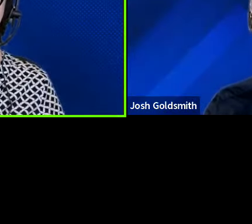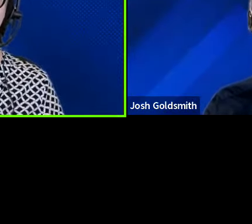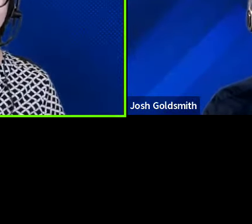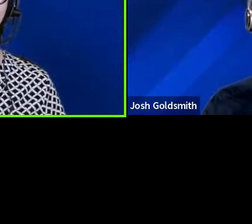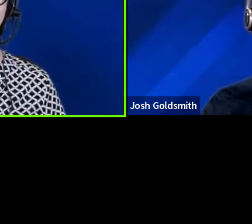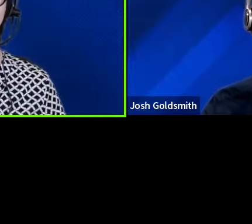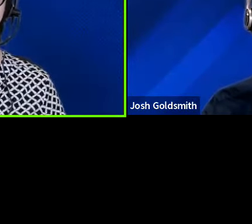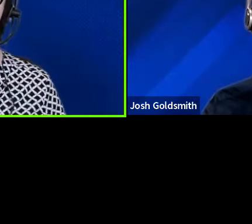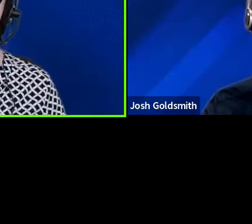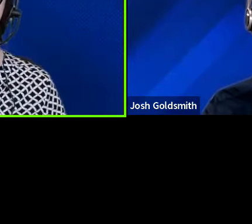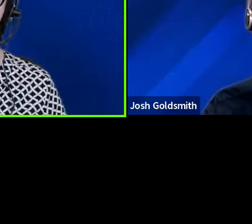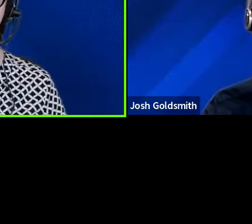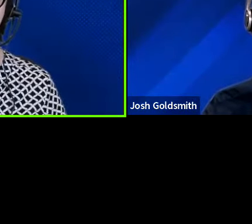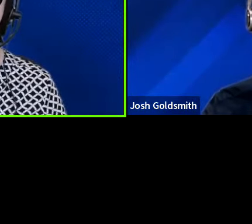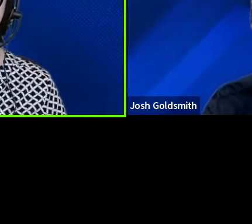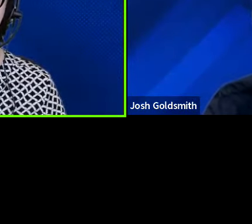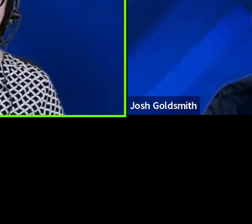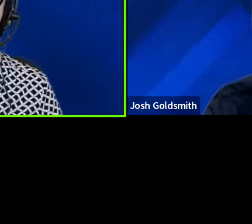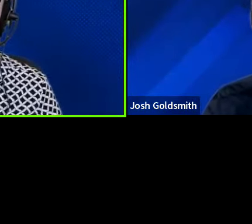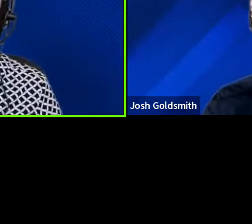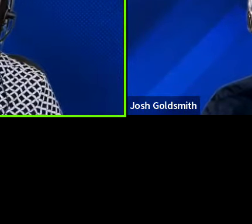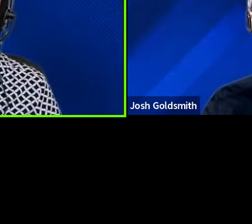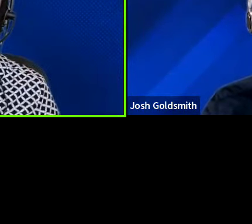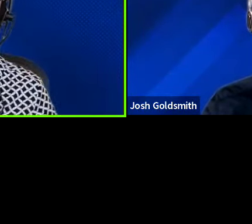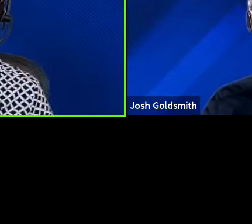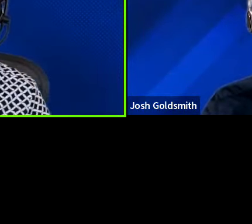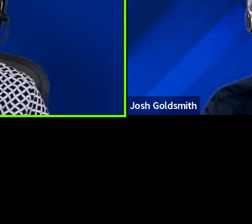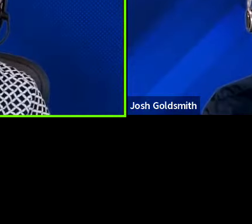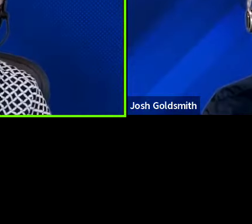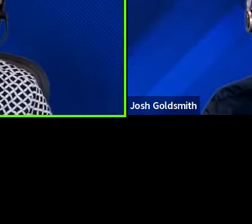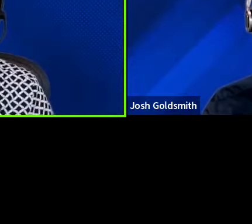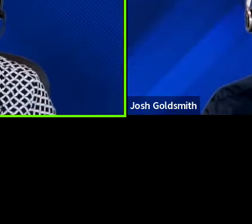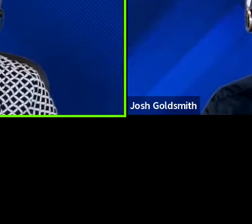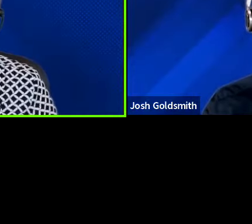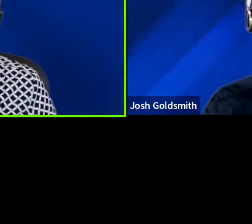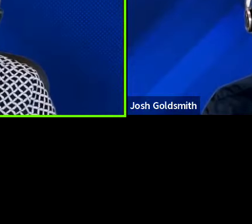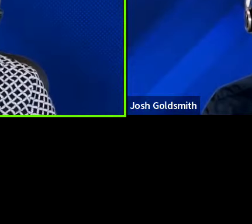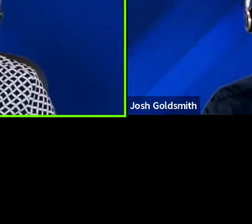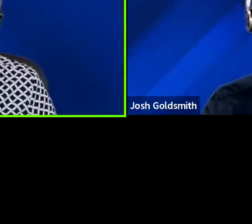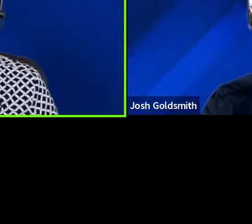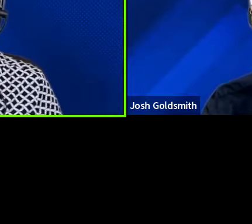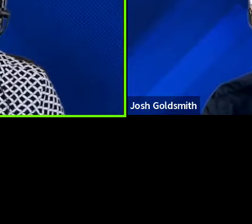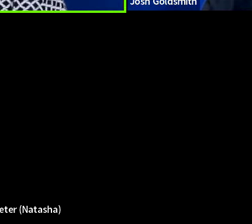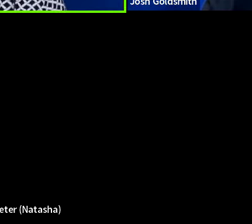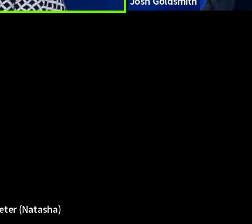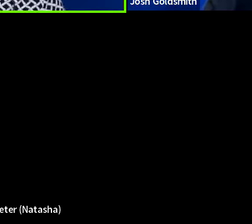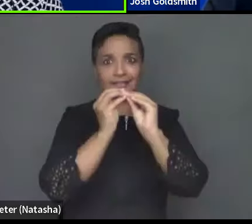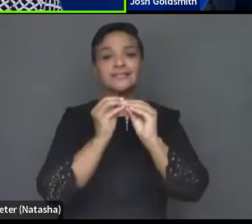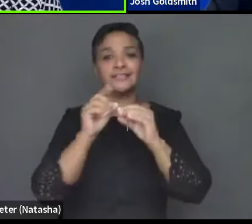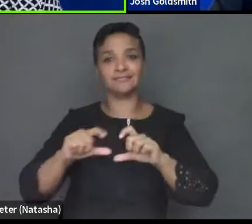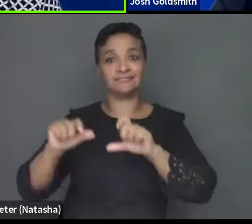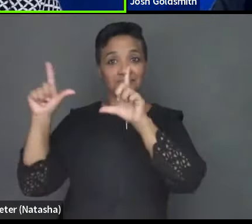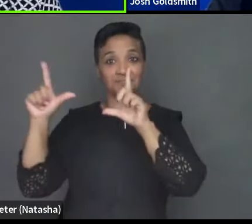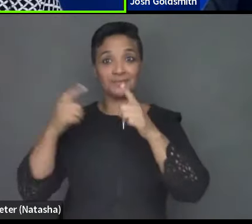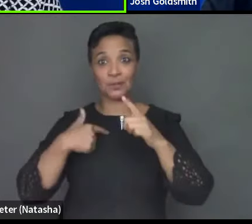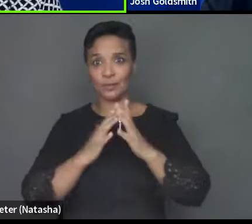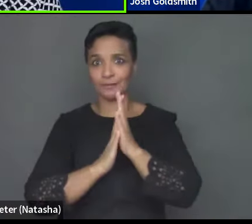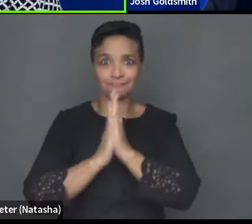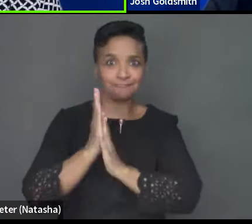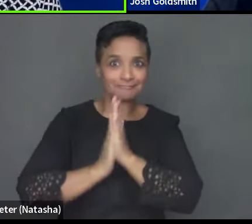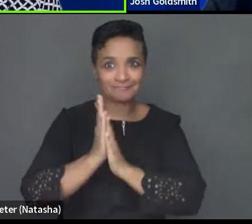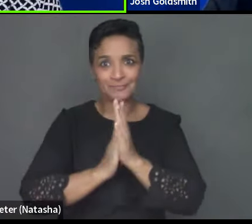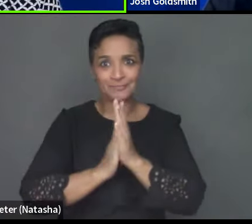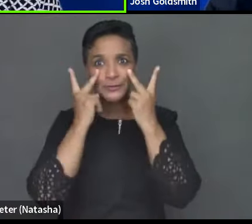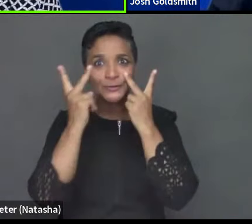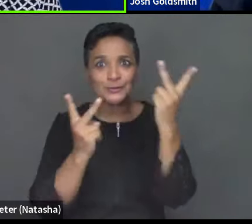my badge, and some people creating it right now. So that's wonderful. We are really, really looking forward to seeing your badges